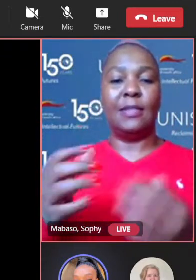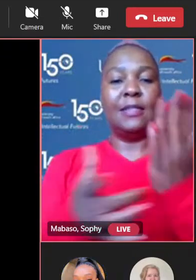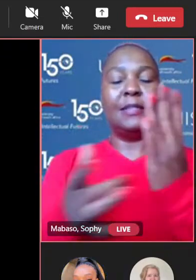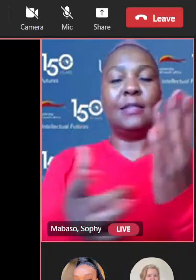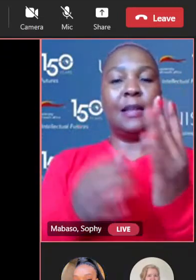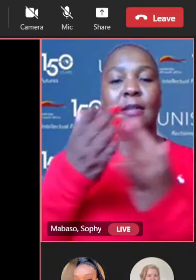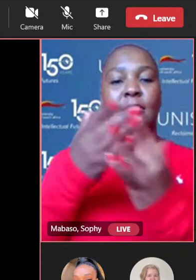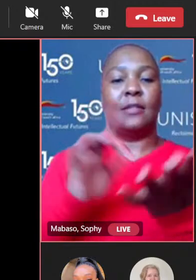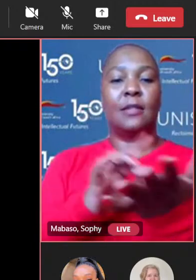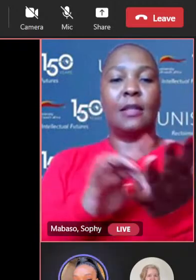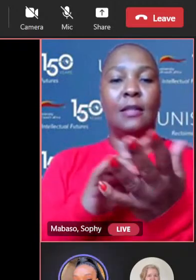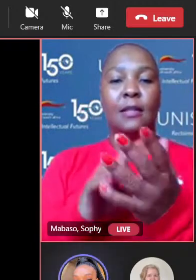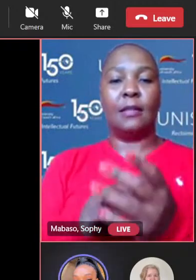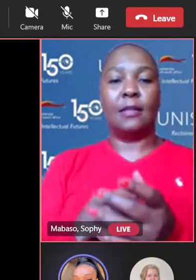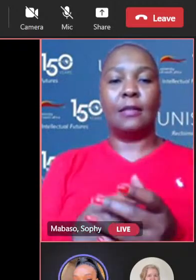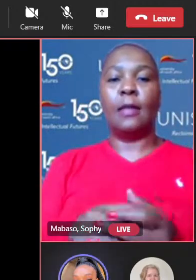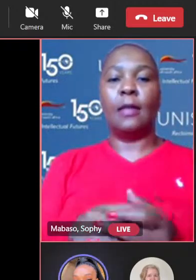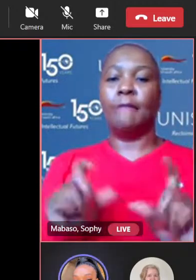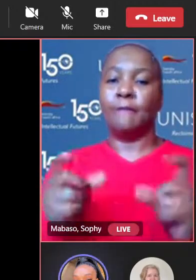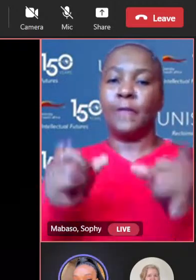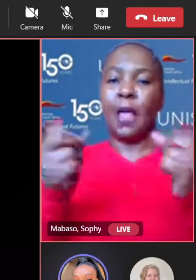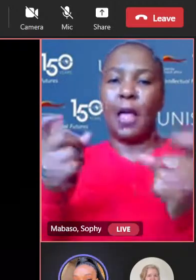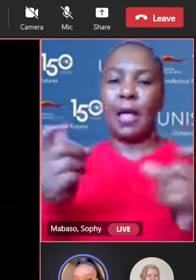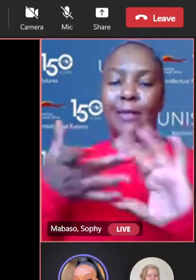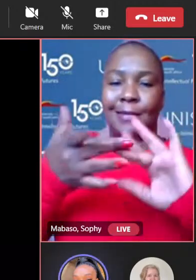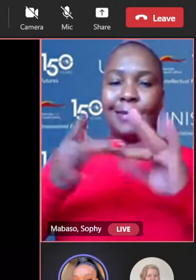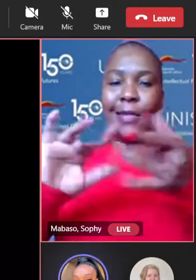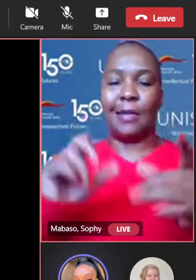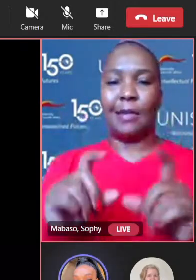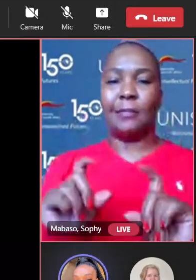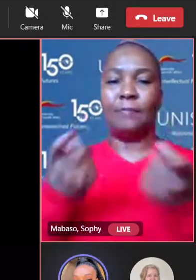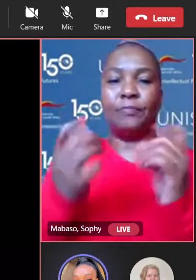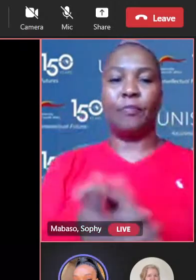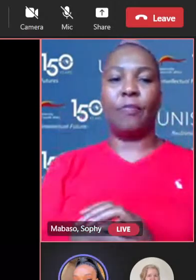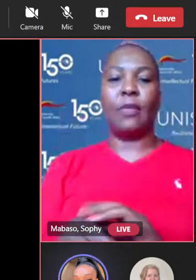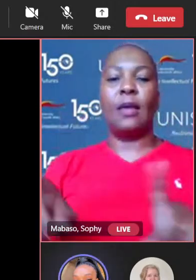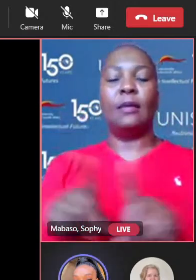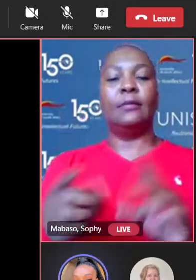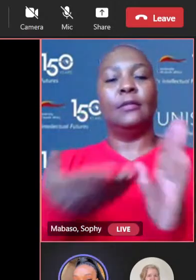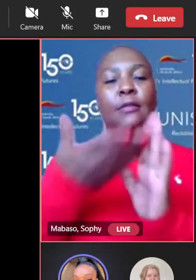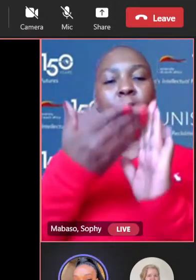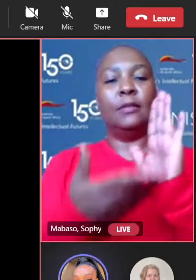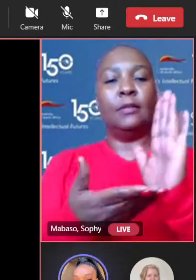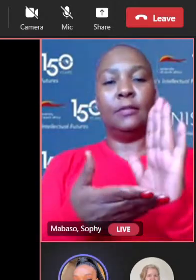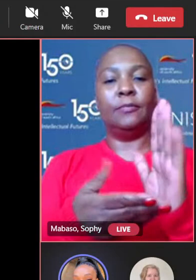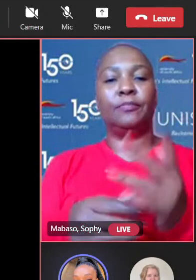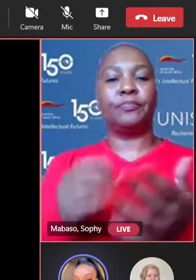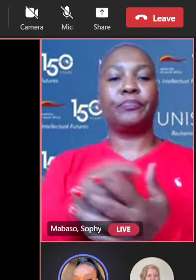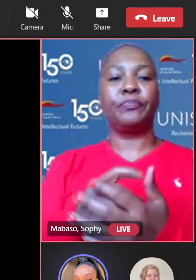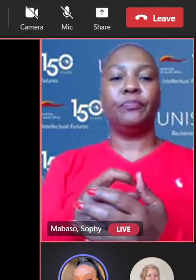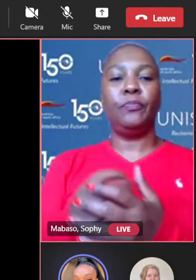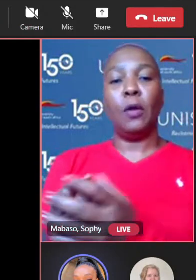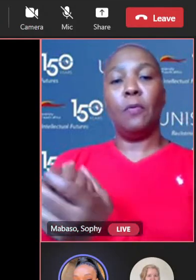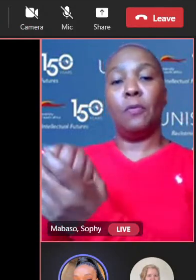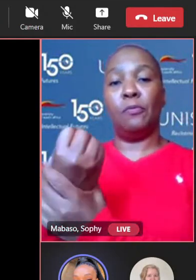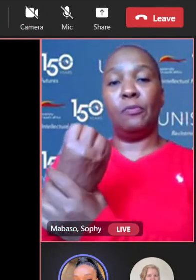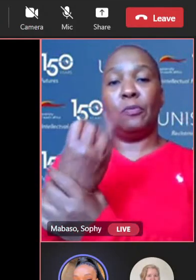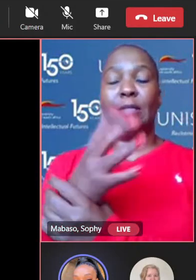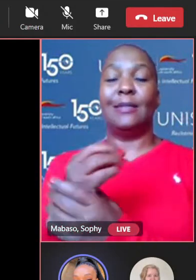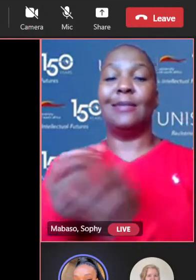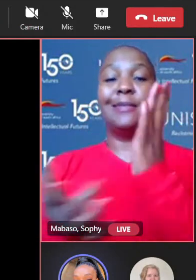speed. Also, so here I'll be touching on the evolution of the digital access